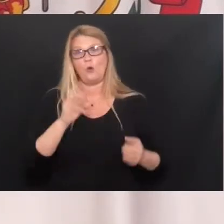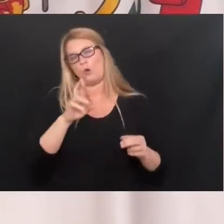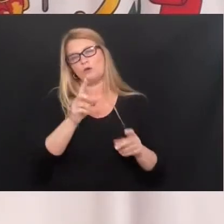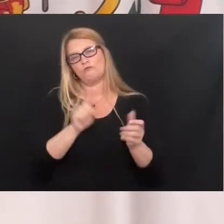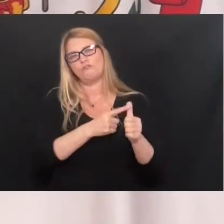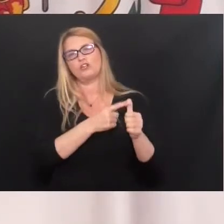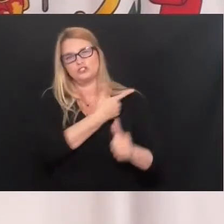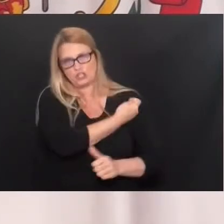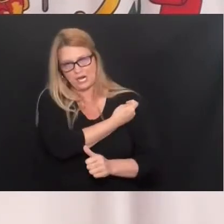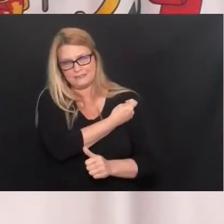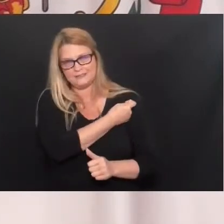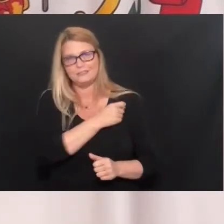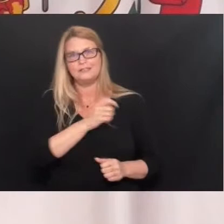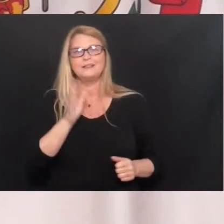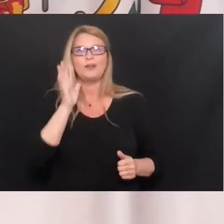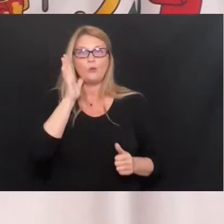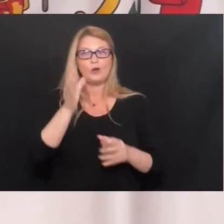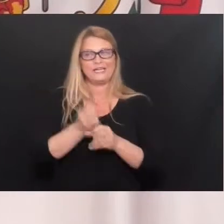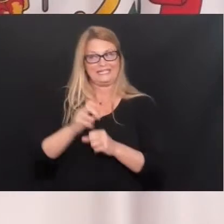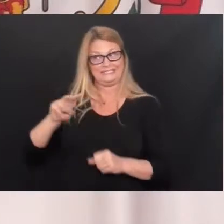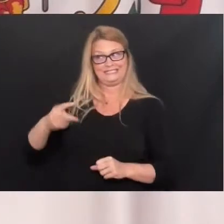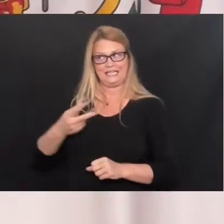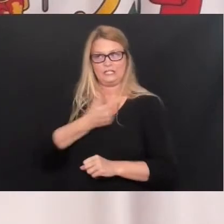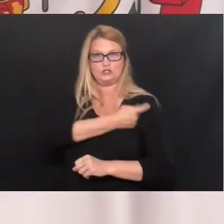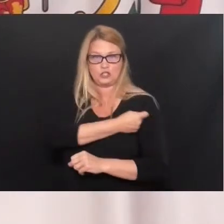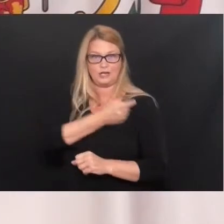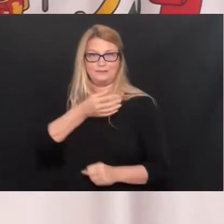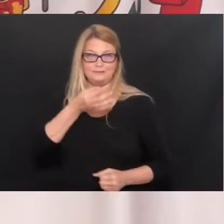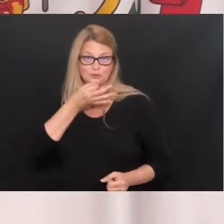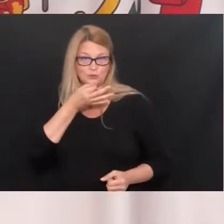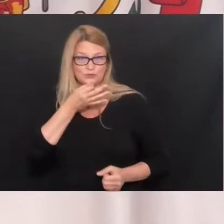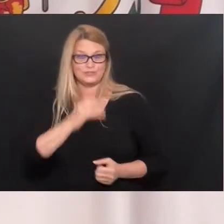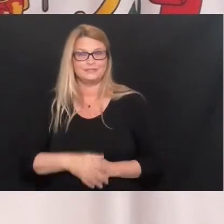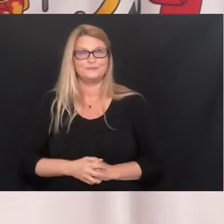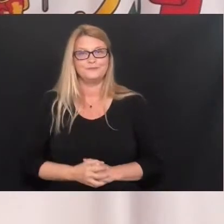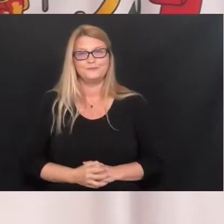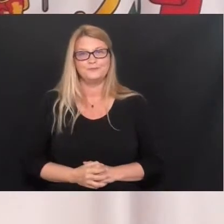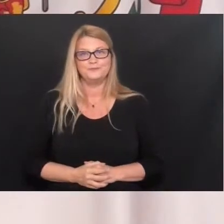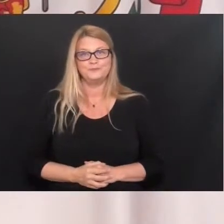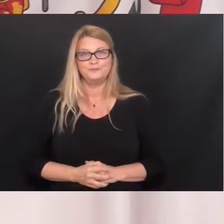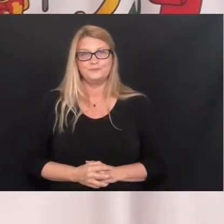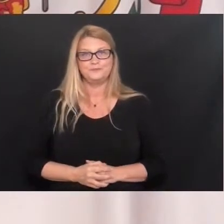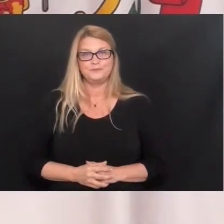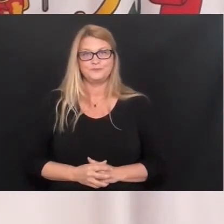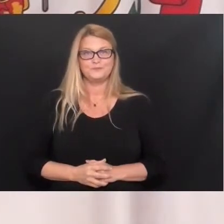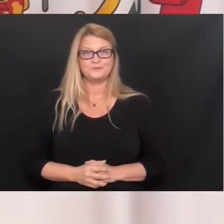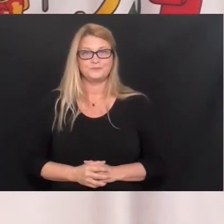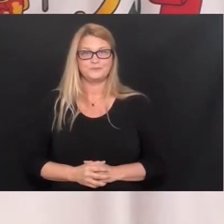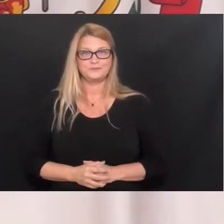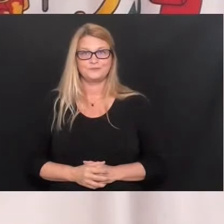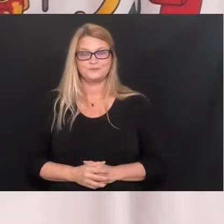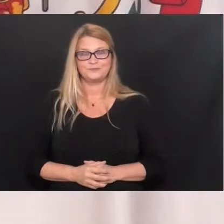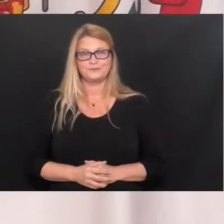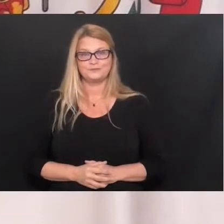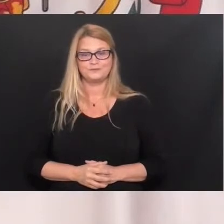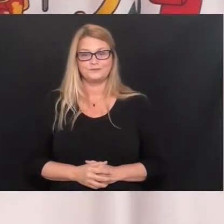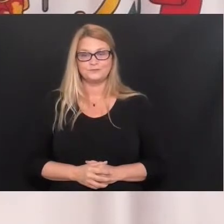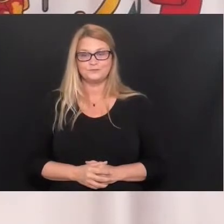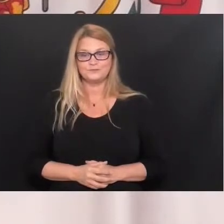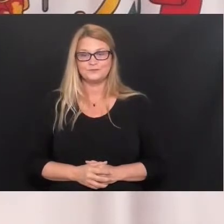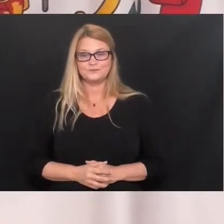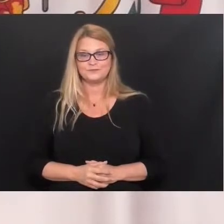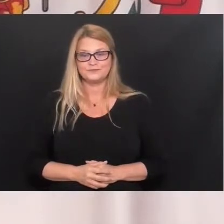shot, and I'm sure they'll follow up and get their second shot. And it's just really good